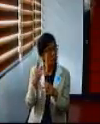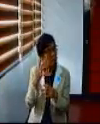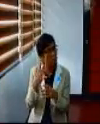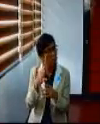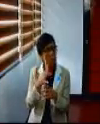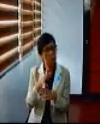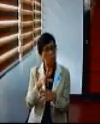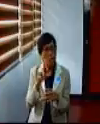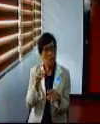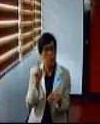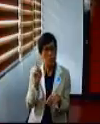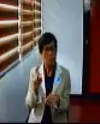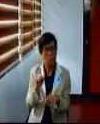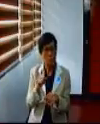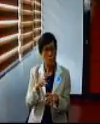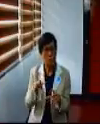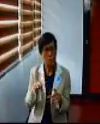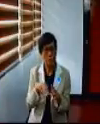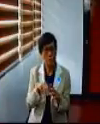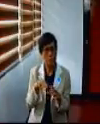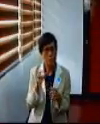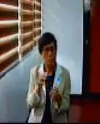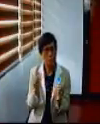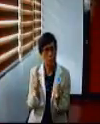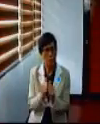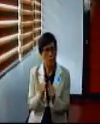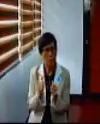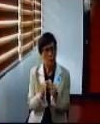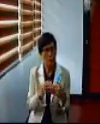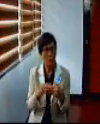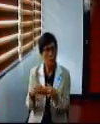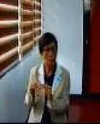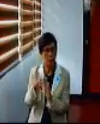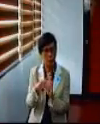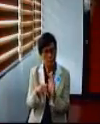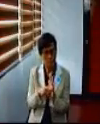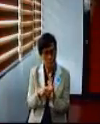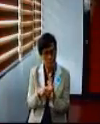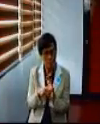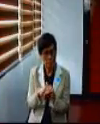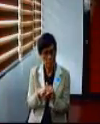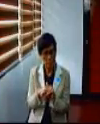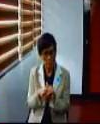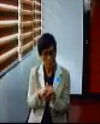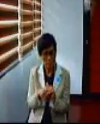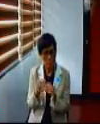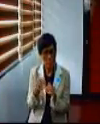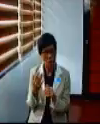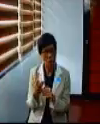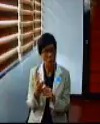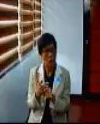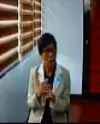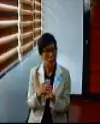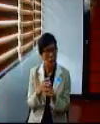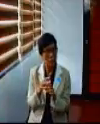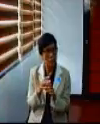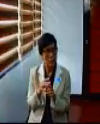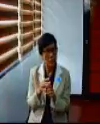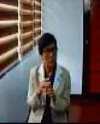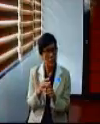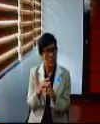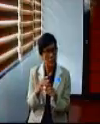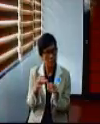the respect for human rights. Now, the guiding principle suggests that there's going to be this kind of consistency in the recognition of government